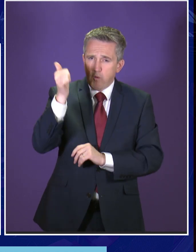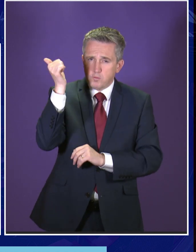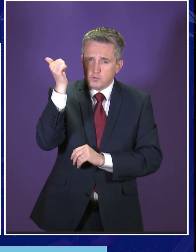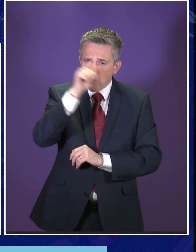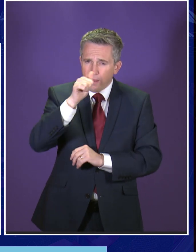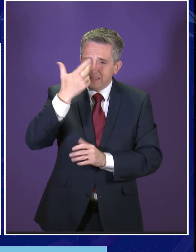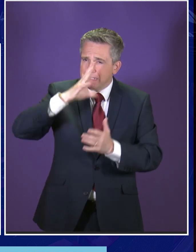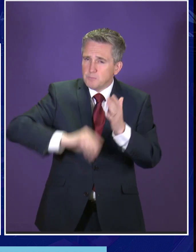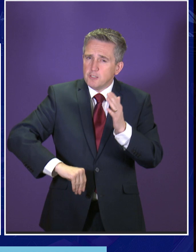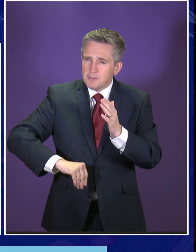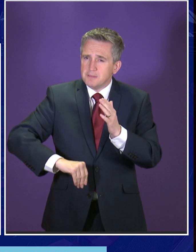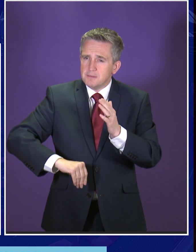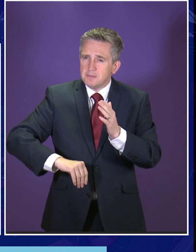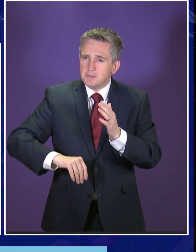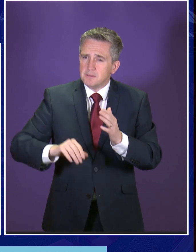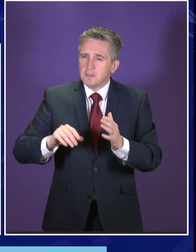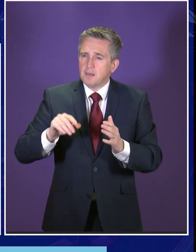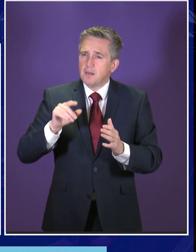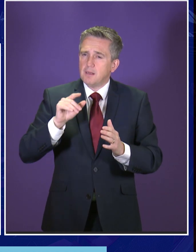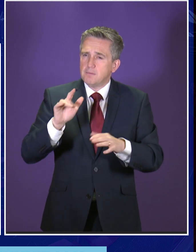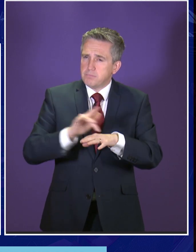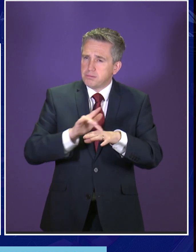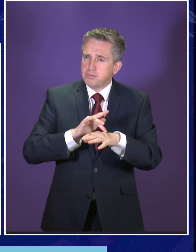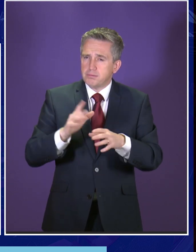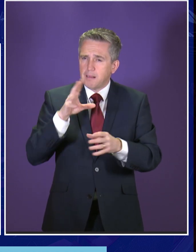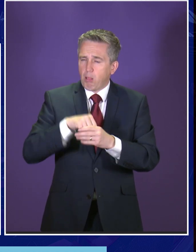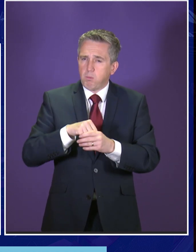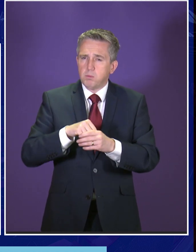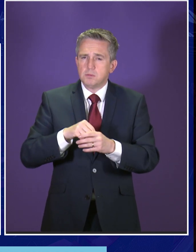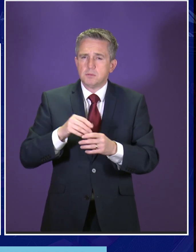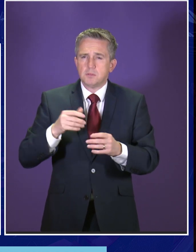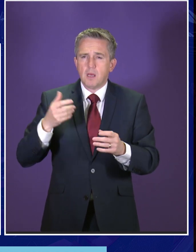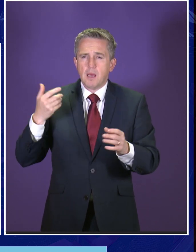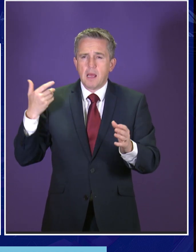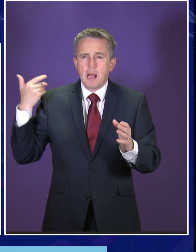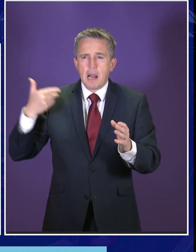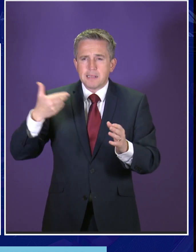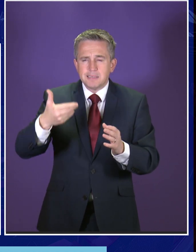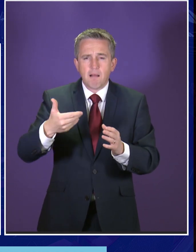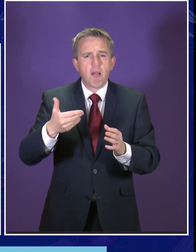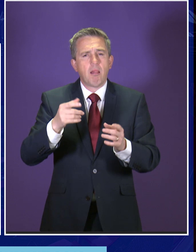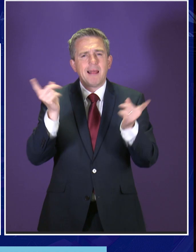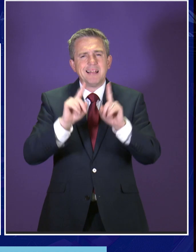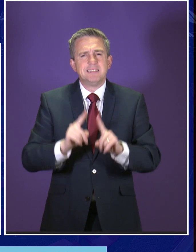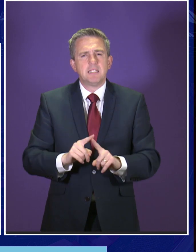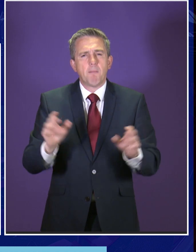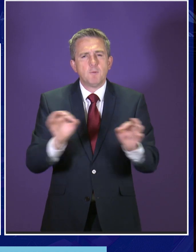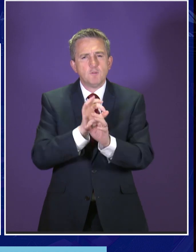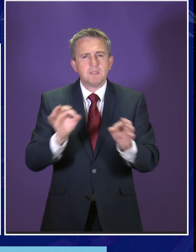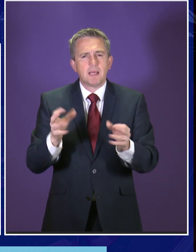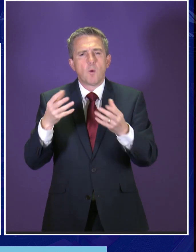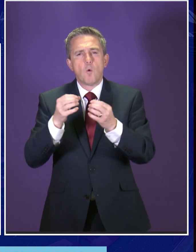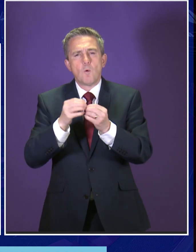It starts with traditional classical Indian music, and it ends with a rendition of the Mozart